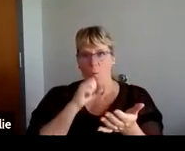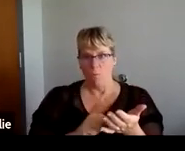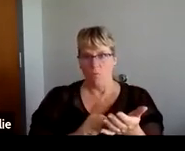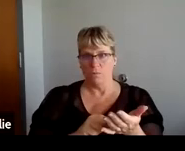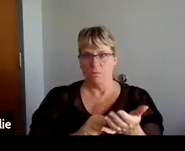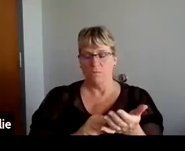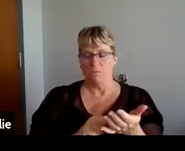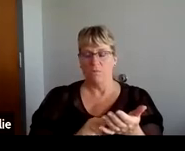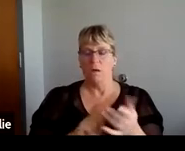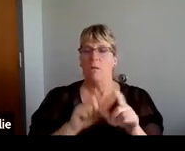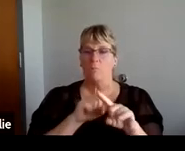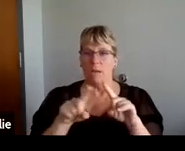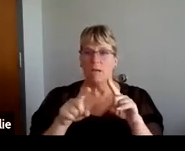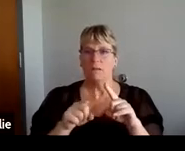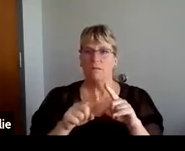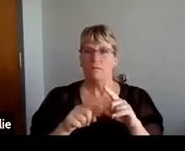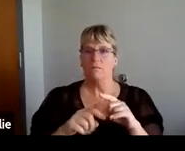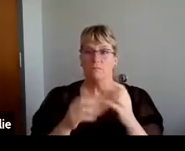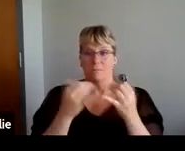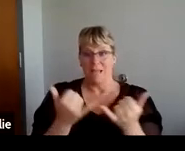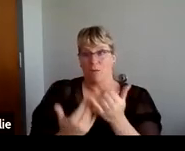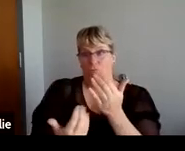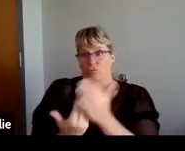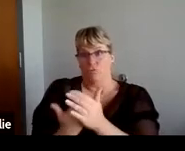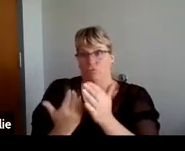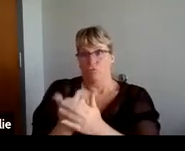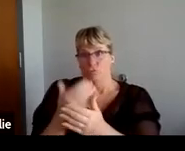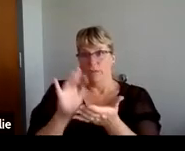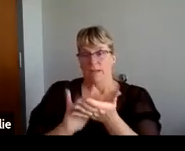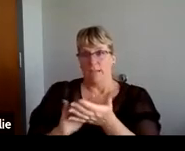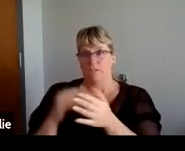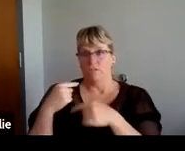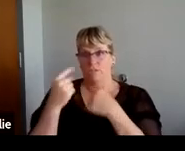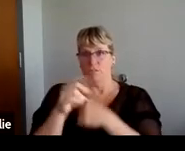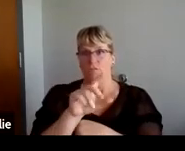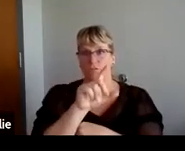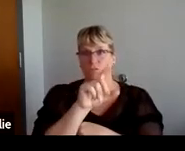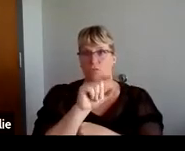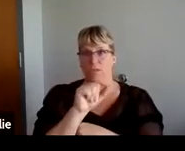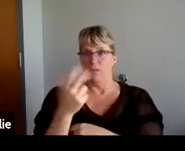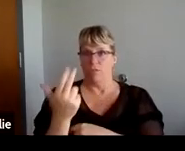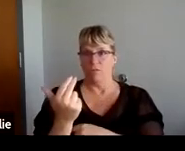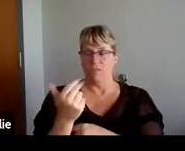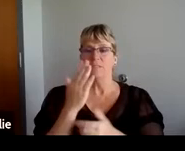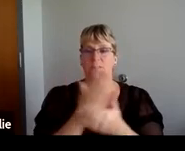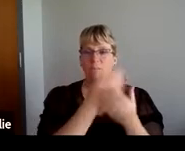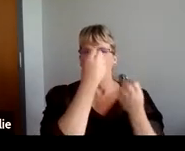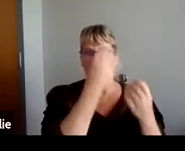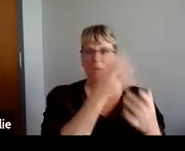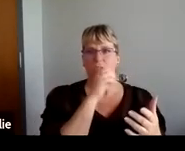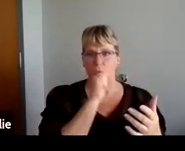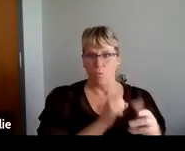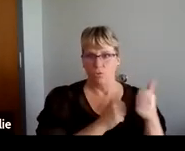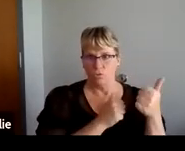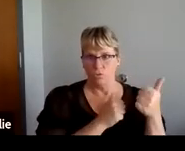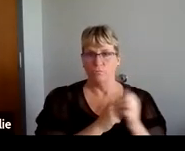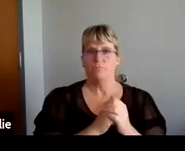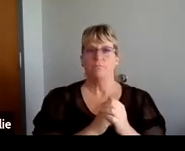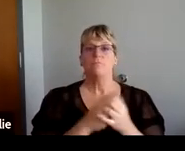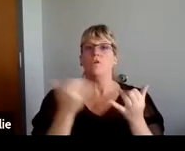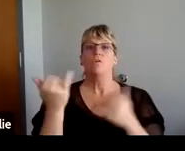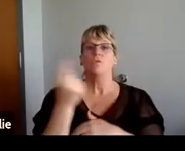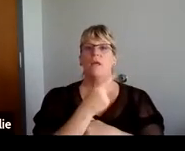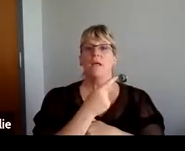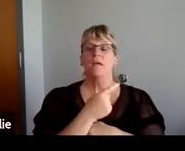the market, but there are a lot of new medications since 2013. So some of the material is a little dated there. Today, we're going to